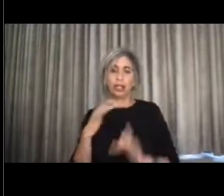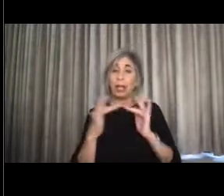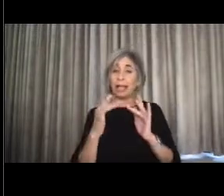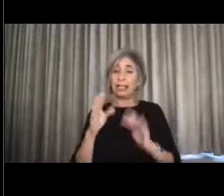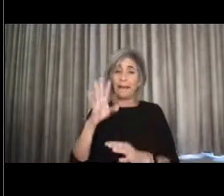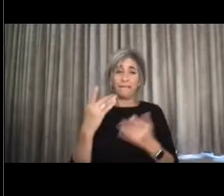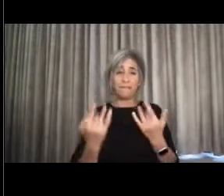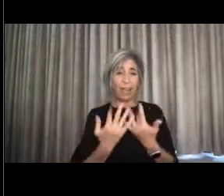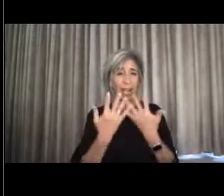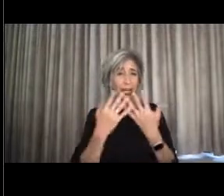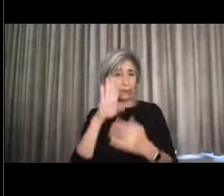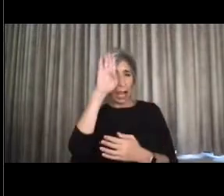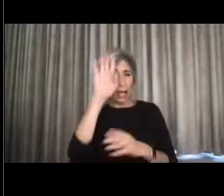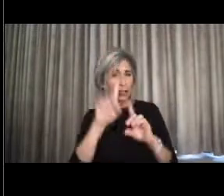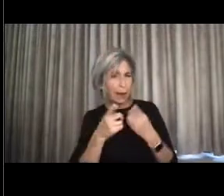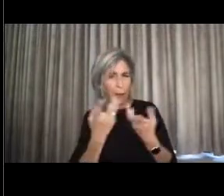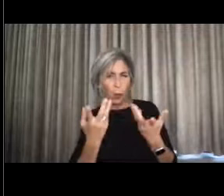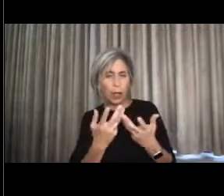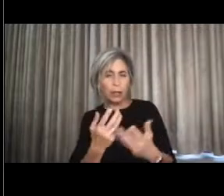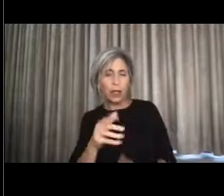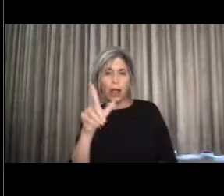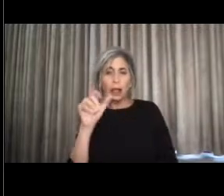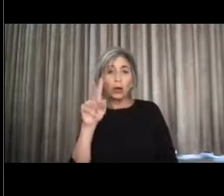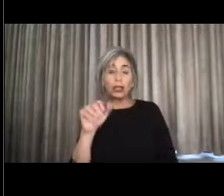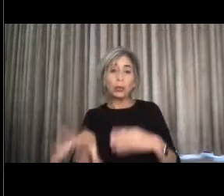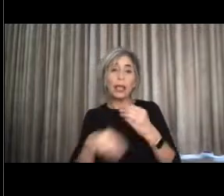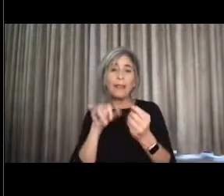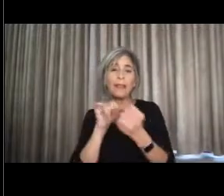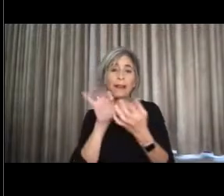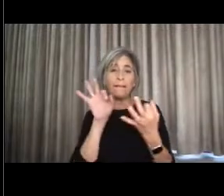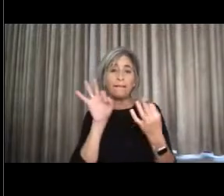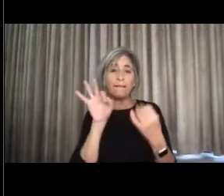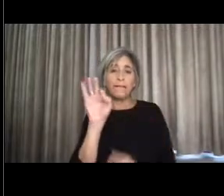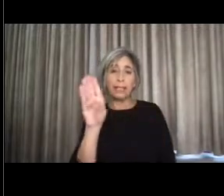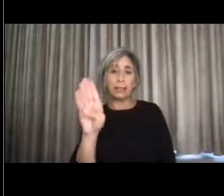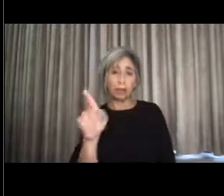how would, and Laura, you could put that on Facebook as well, right?